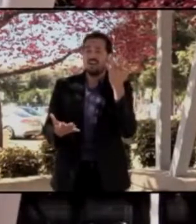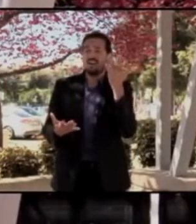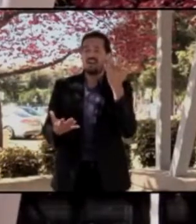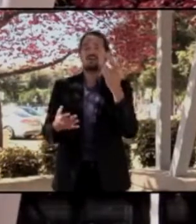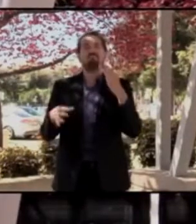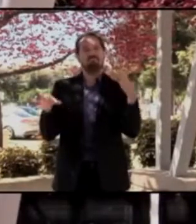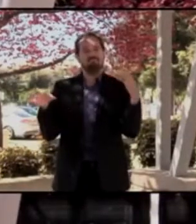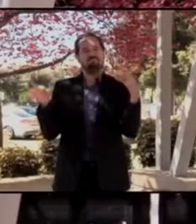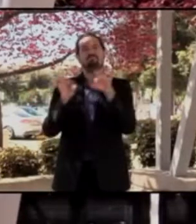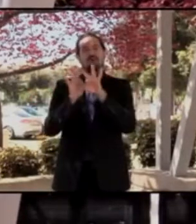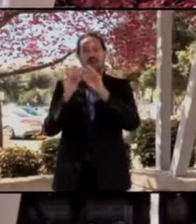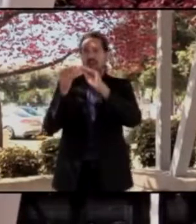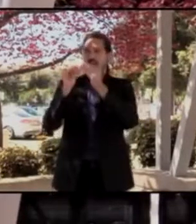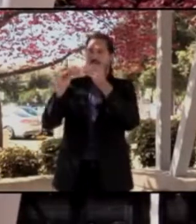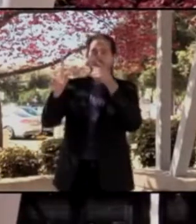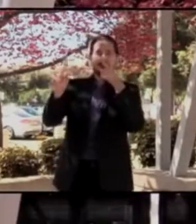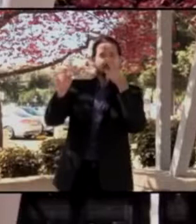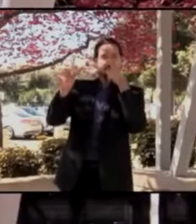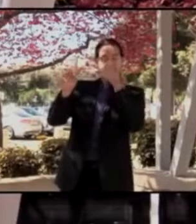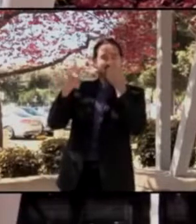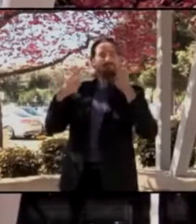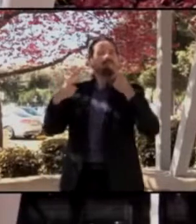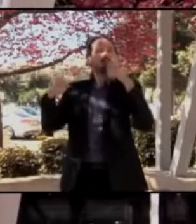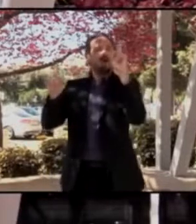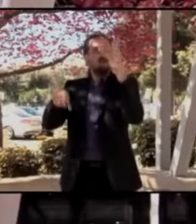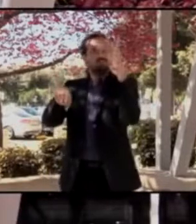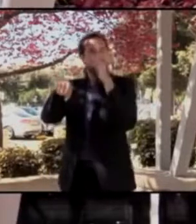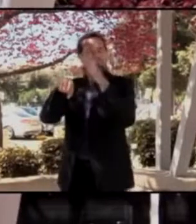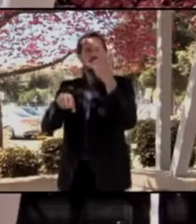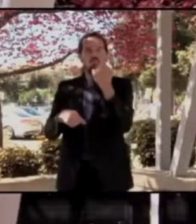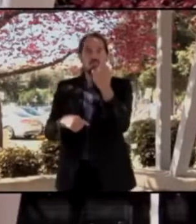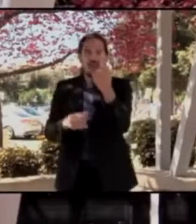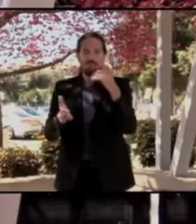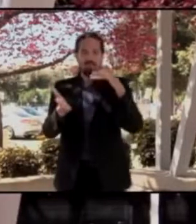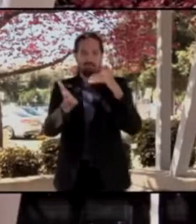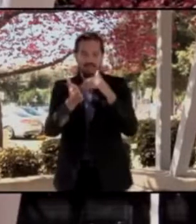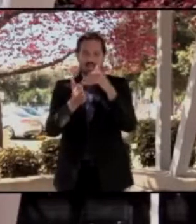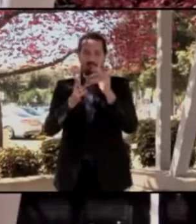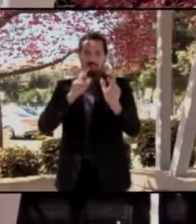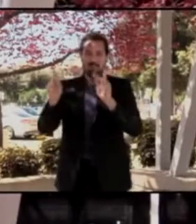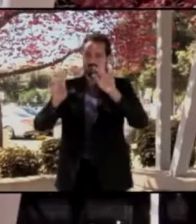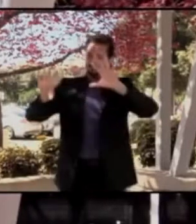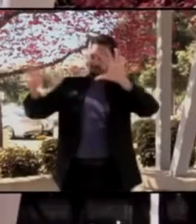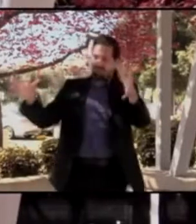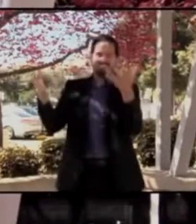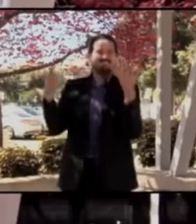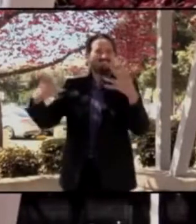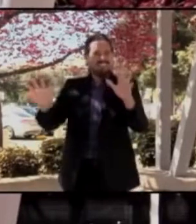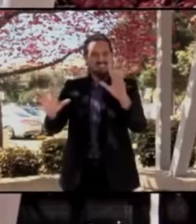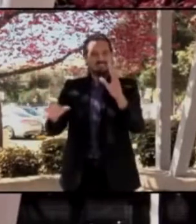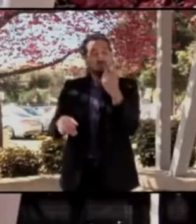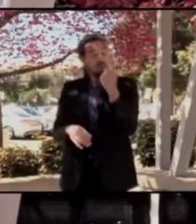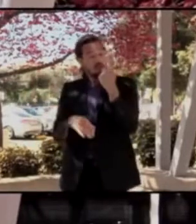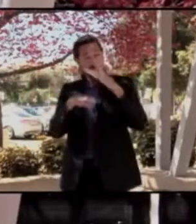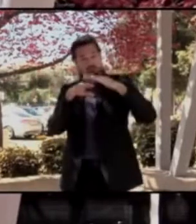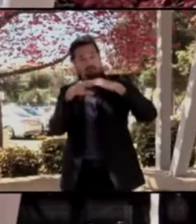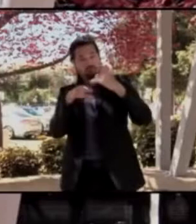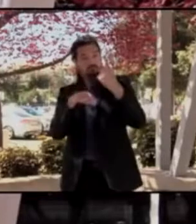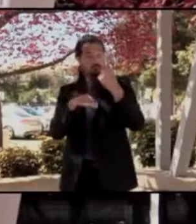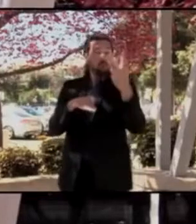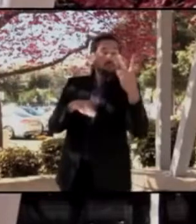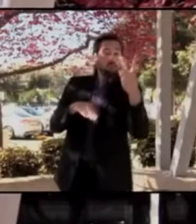1 million of our county residents have received at least 1 dose of the vaccine, which is